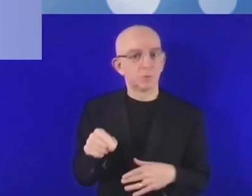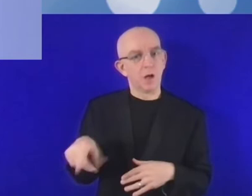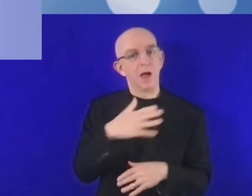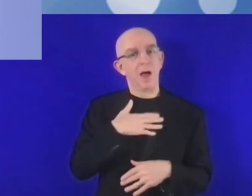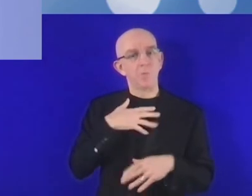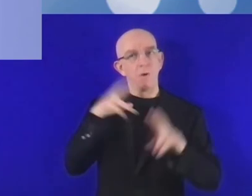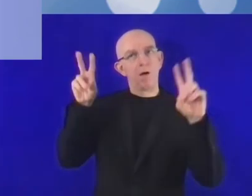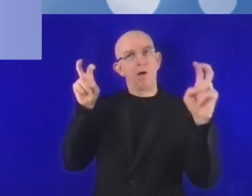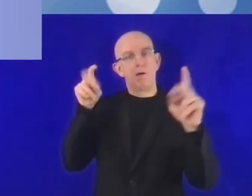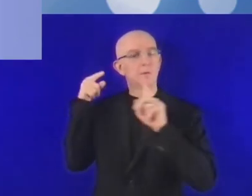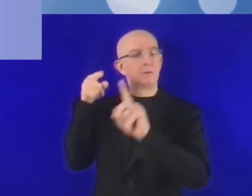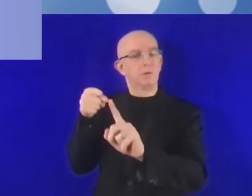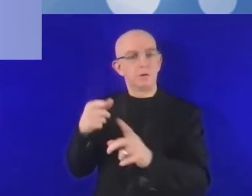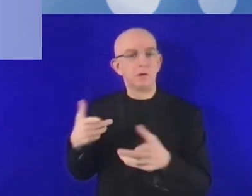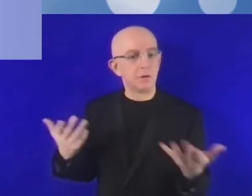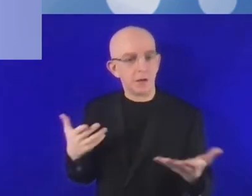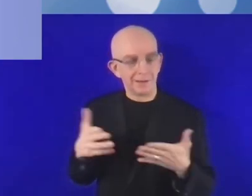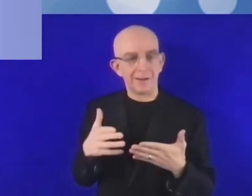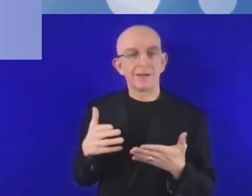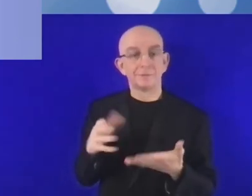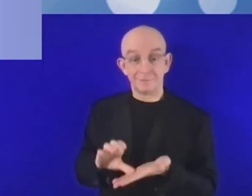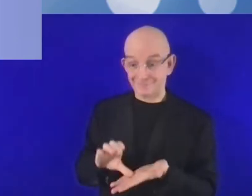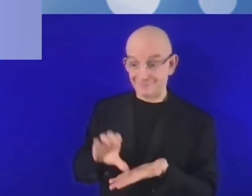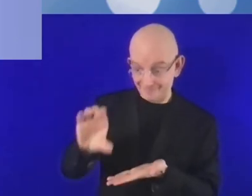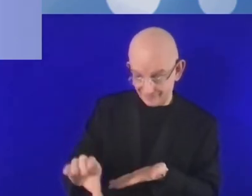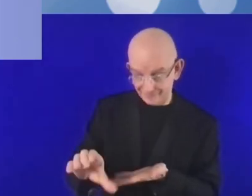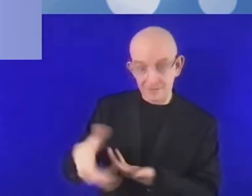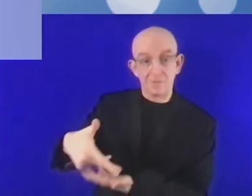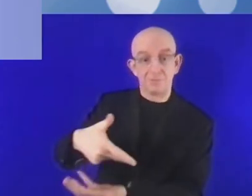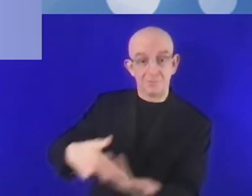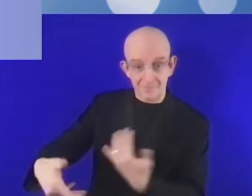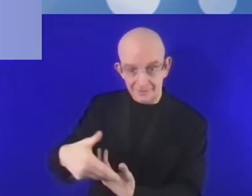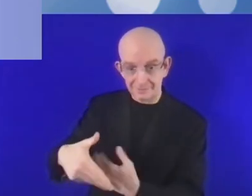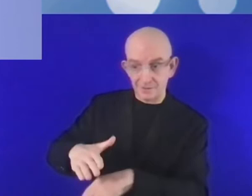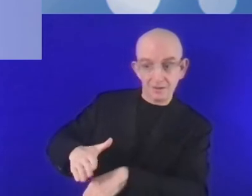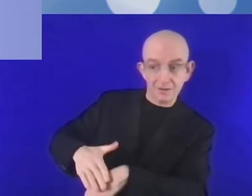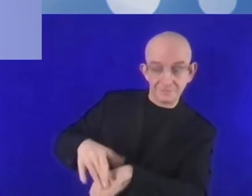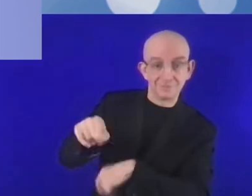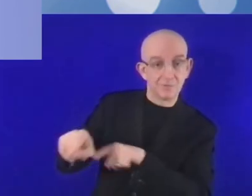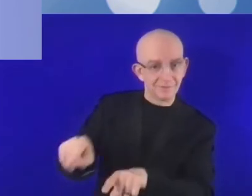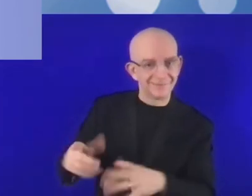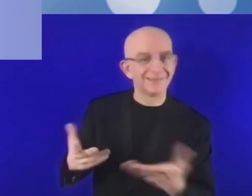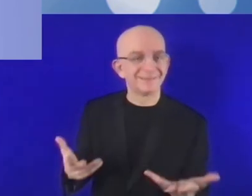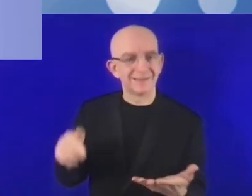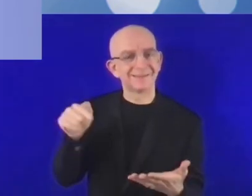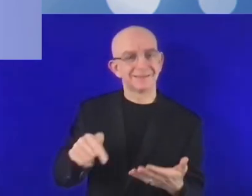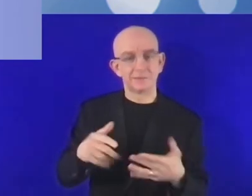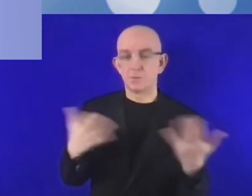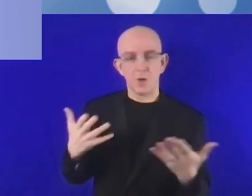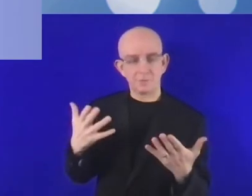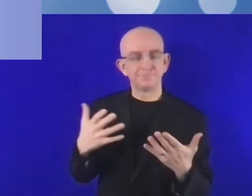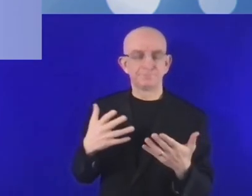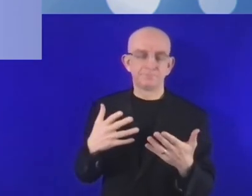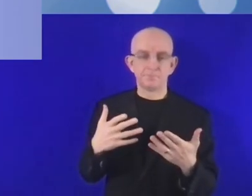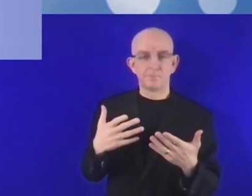of intermediate products including loans guarantees and securitization along with equity and